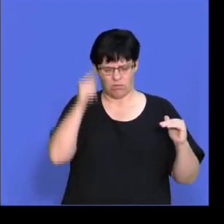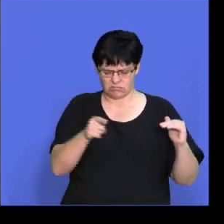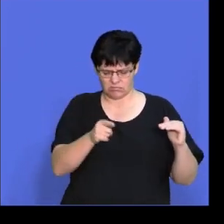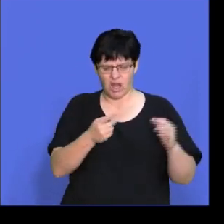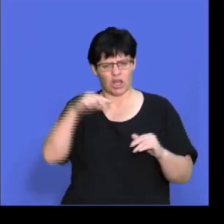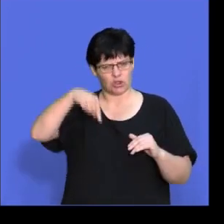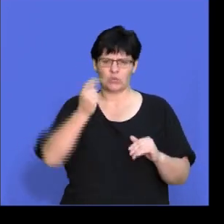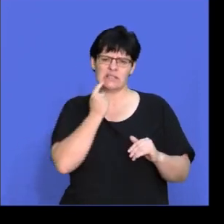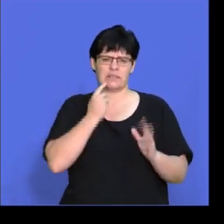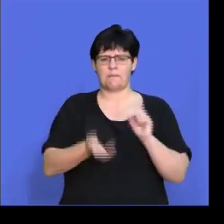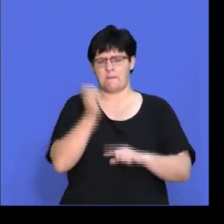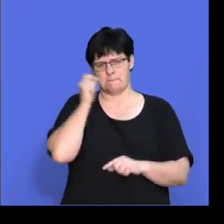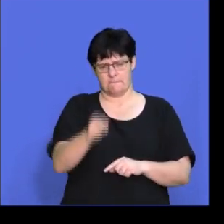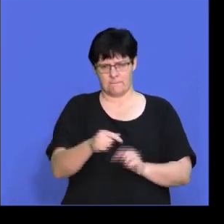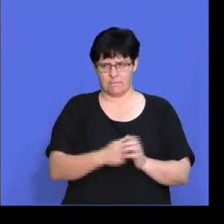definitely get that value of q.